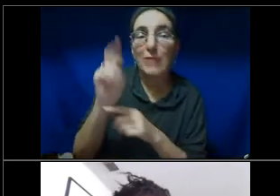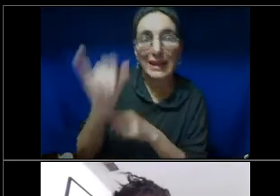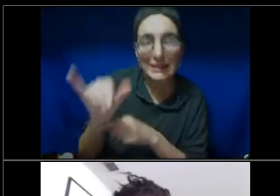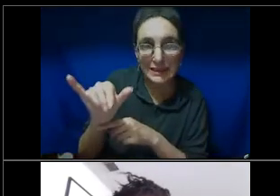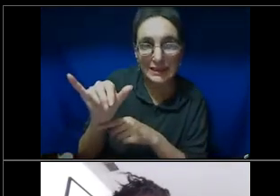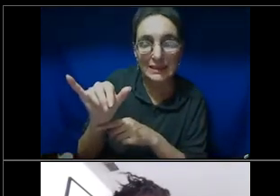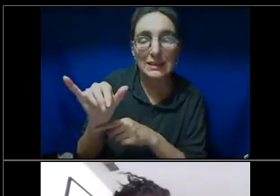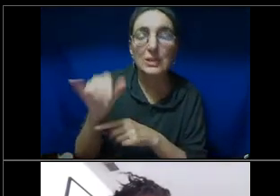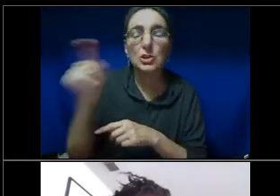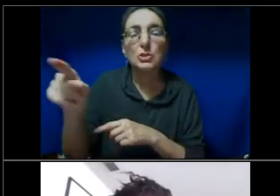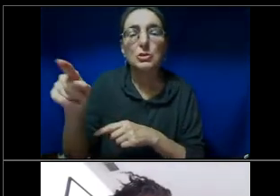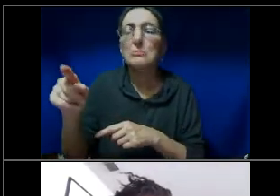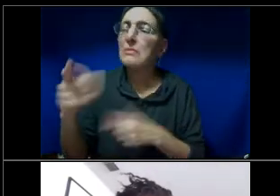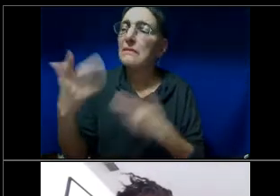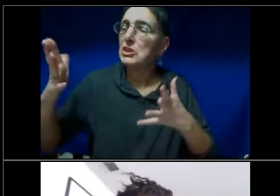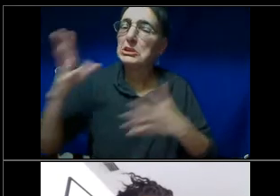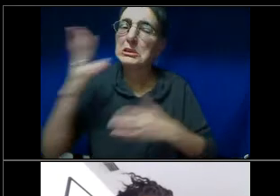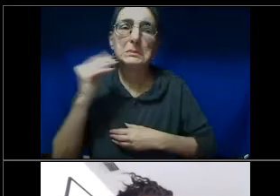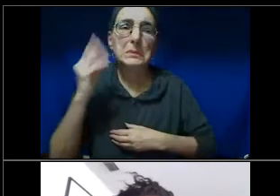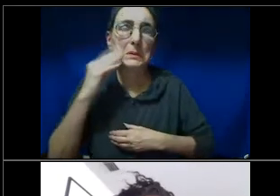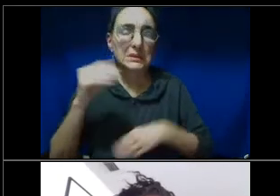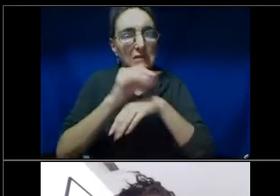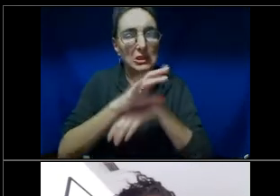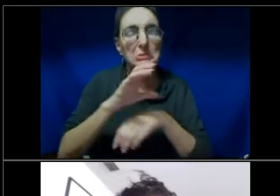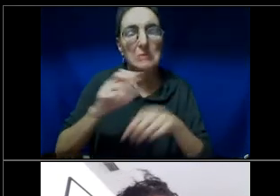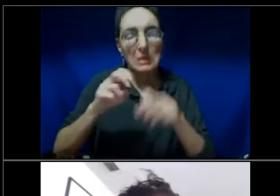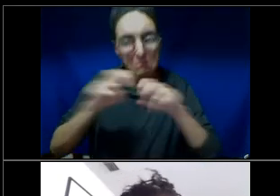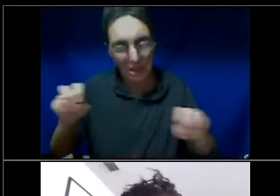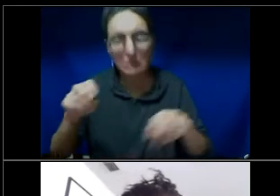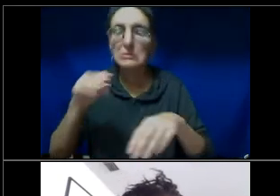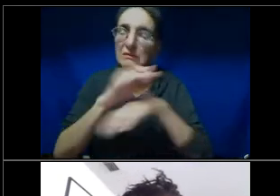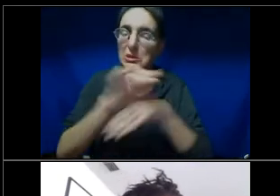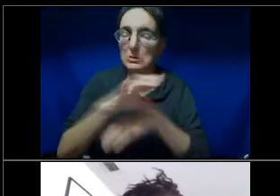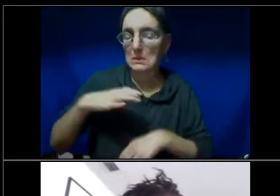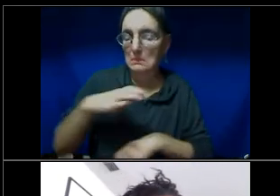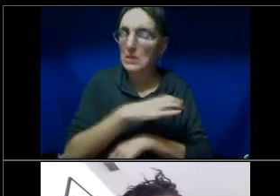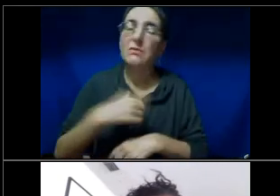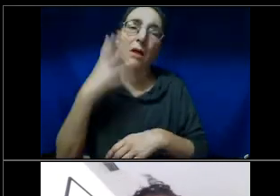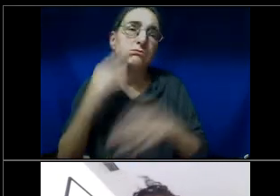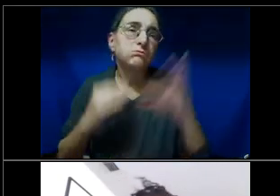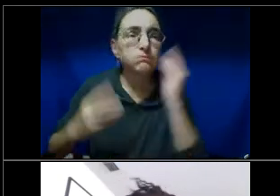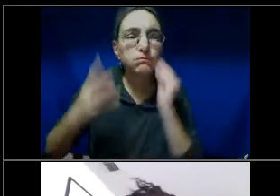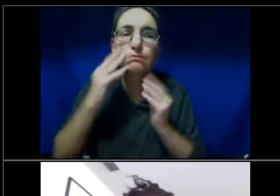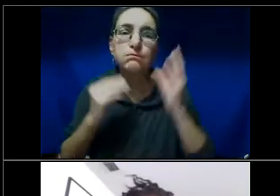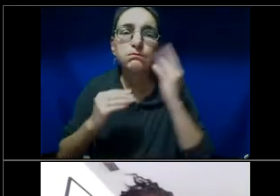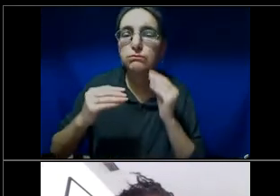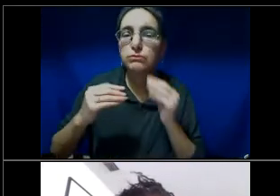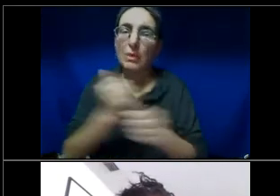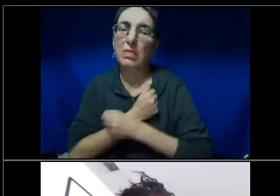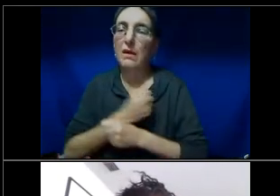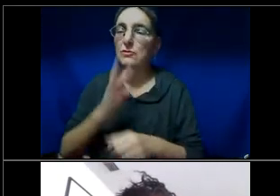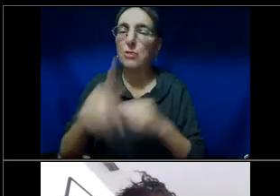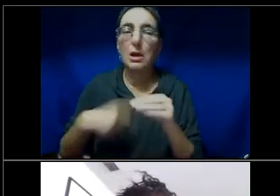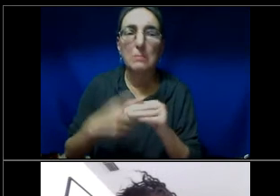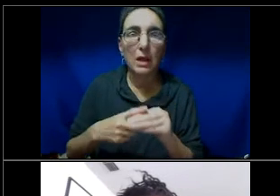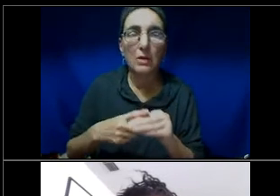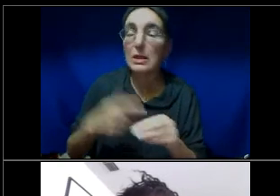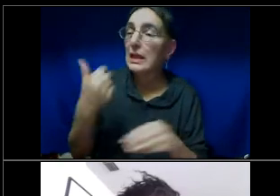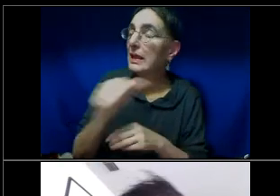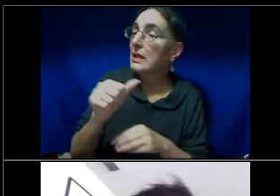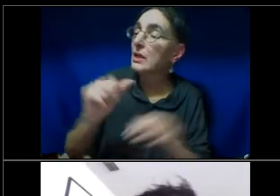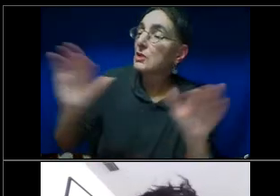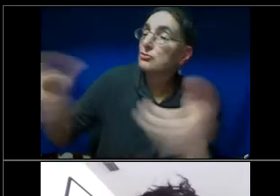advisory panels and advisory committees, and so you have a lot of experience that we'd love to talk about. And in your introduction, you also